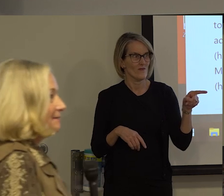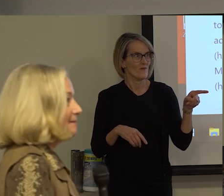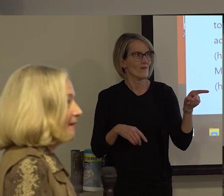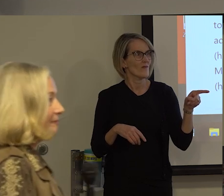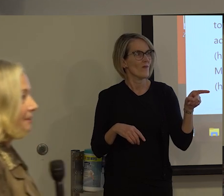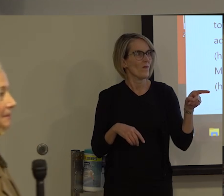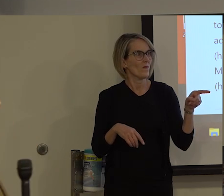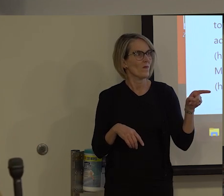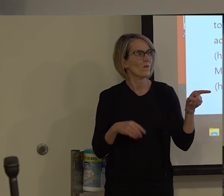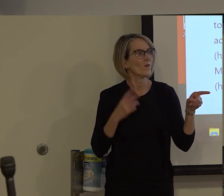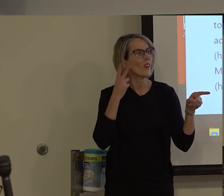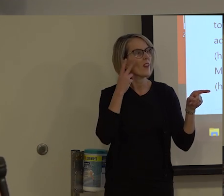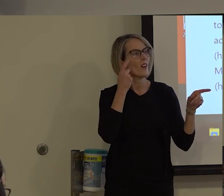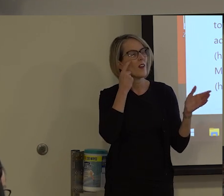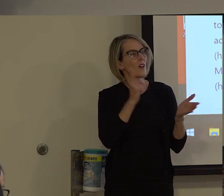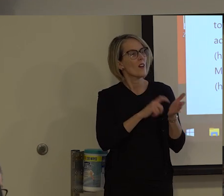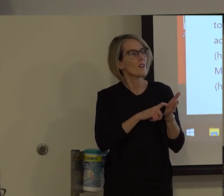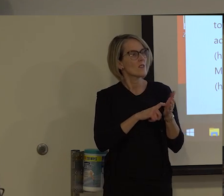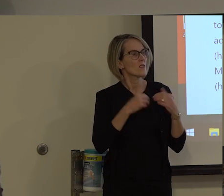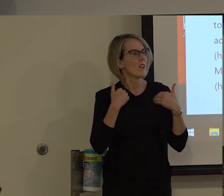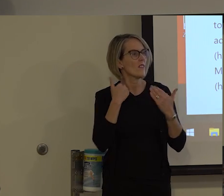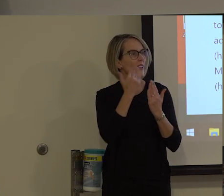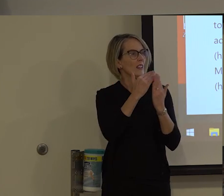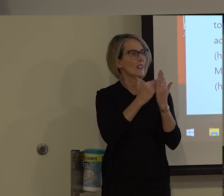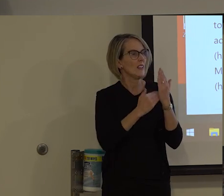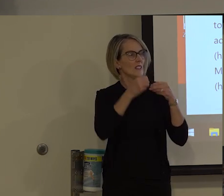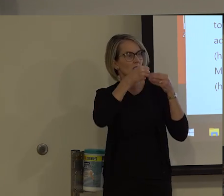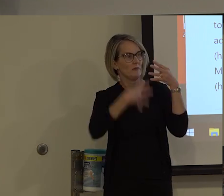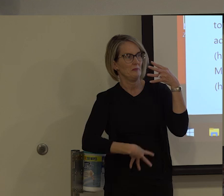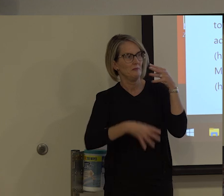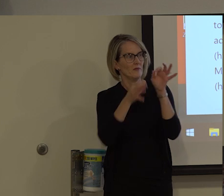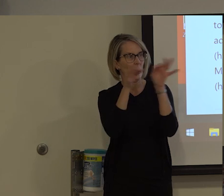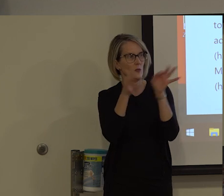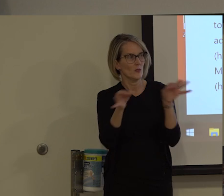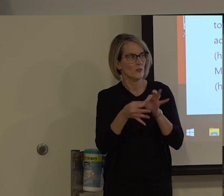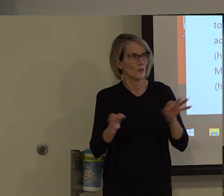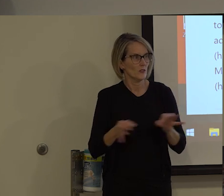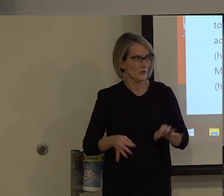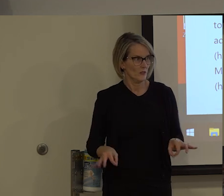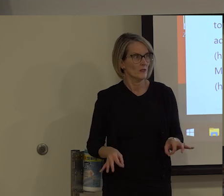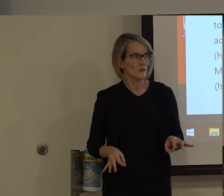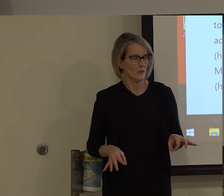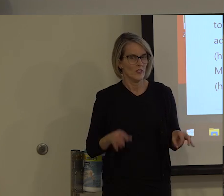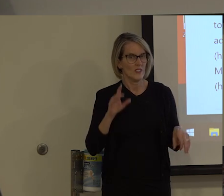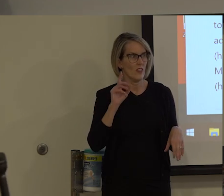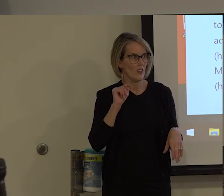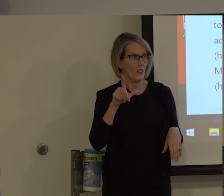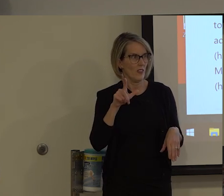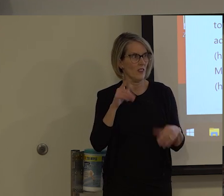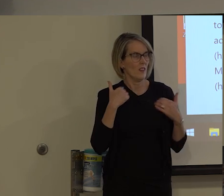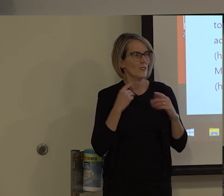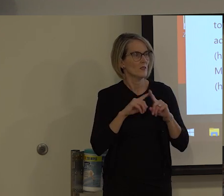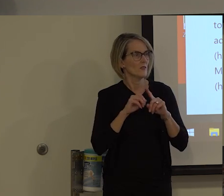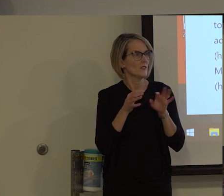Yes, Elvia. You have a list of languages. If there's In the ThingLink one? yes, or